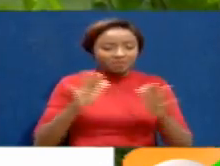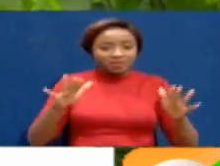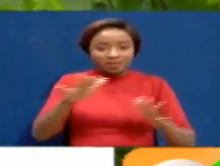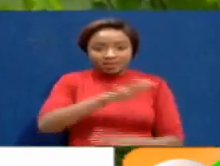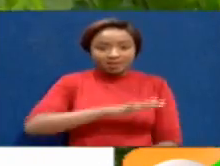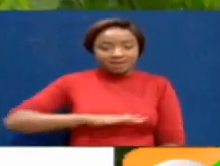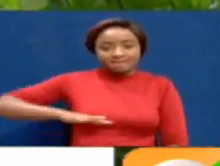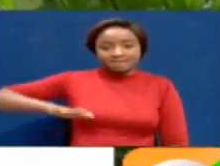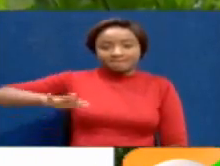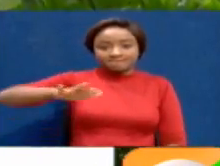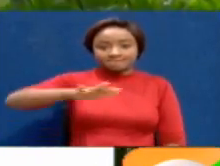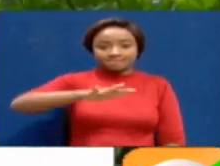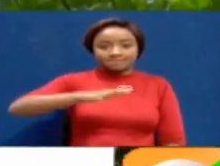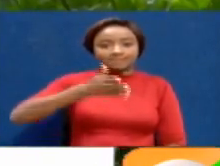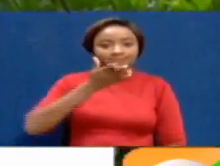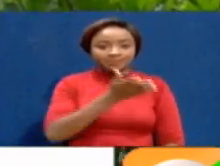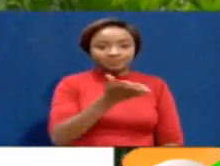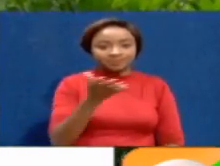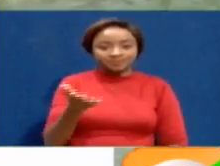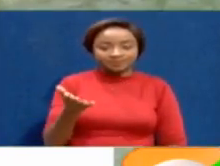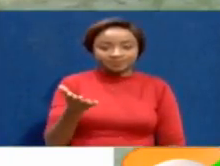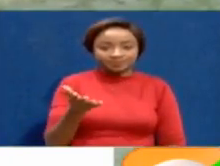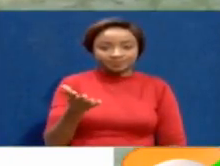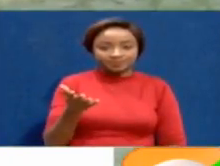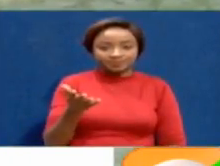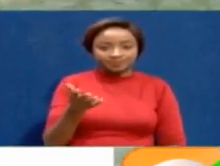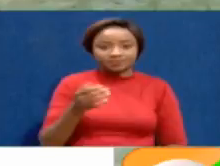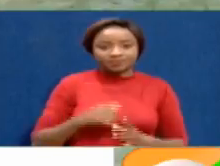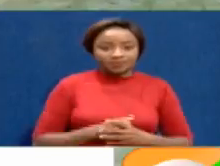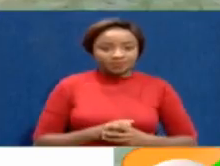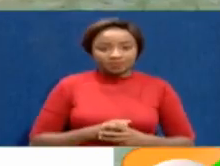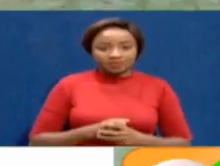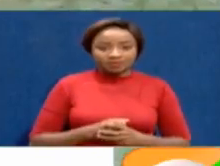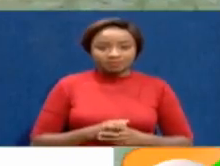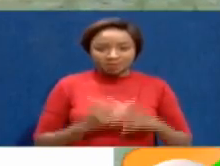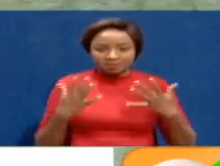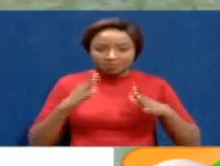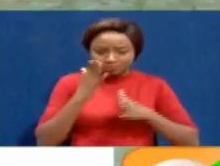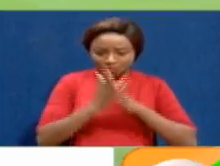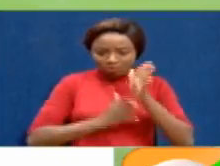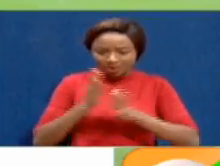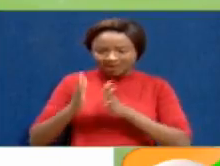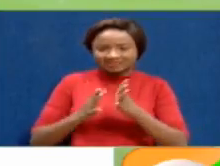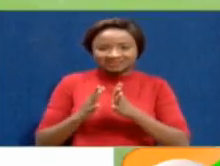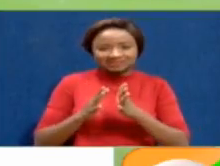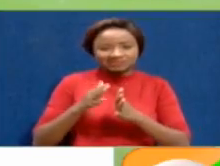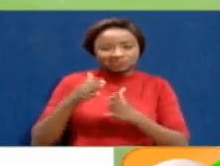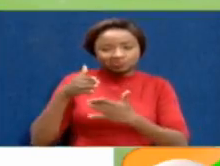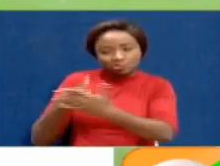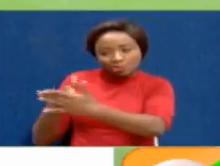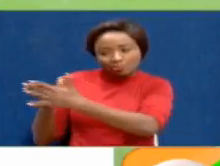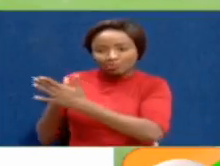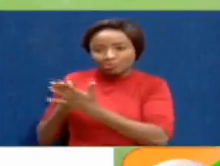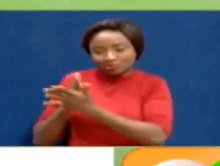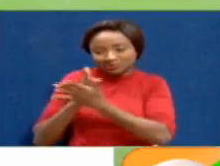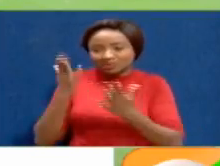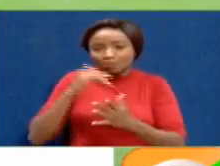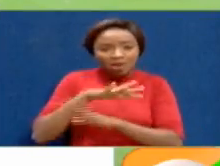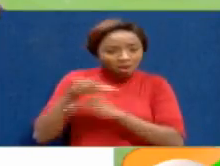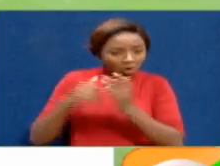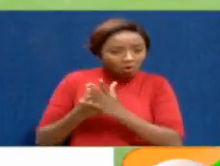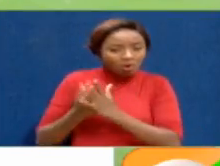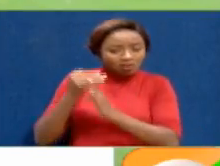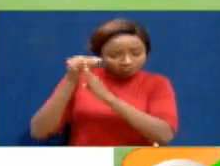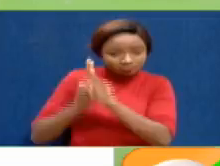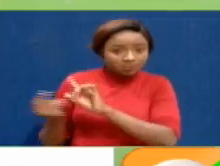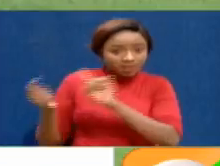the golfing events at the club. The organizers had to turn away quite a number of golfers as not all of them could be allowed to